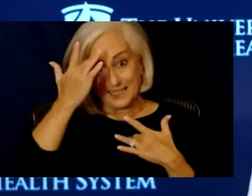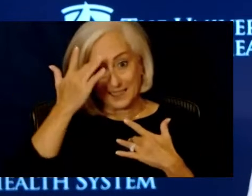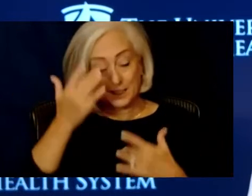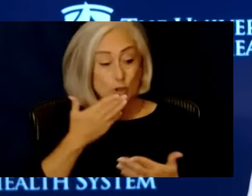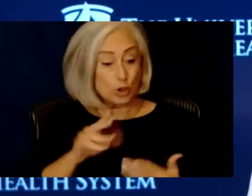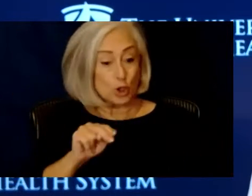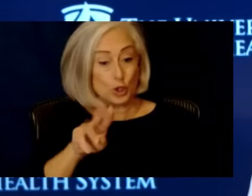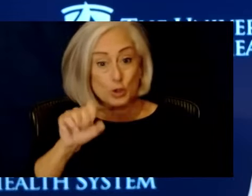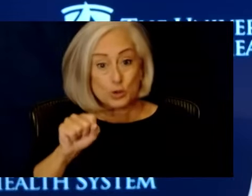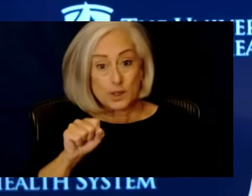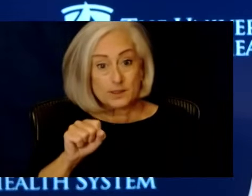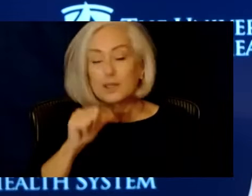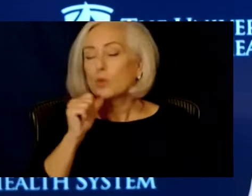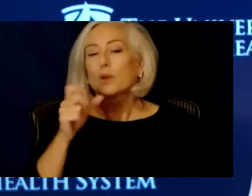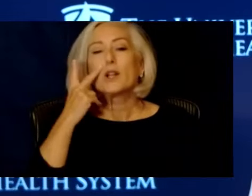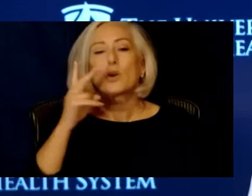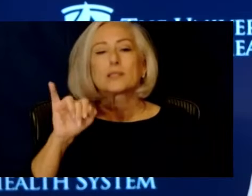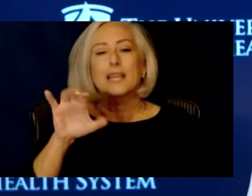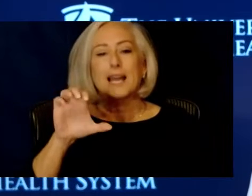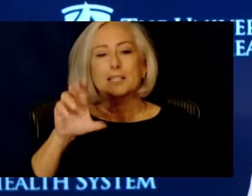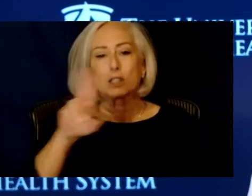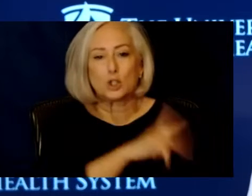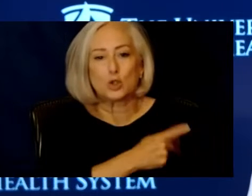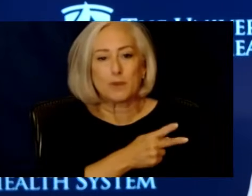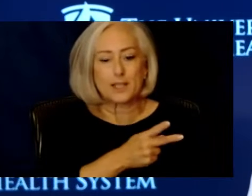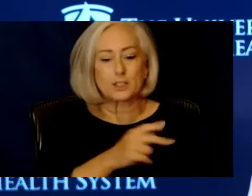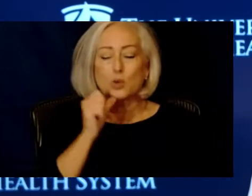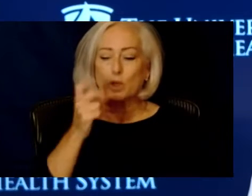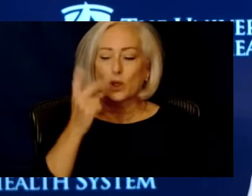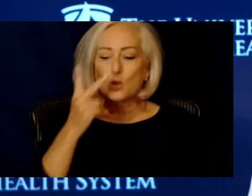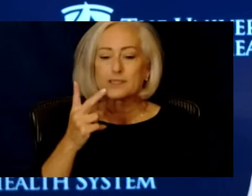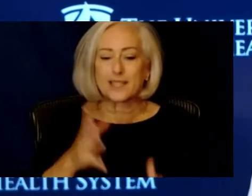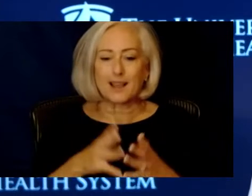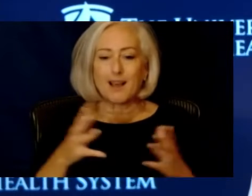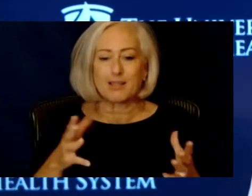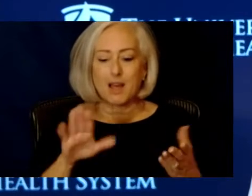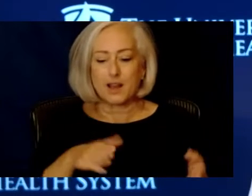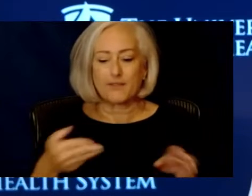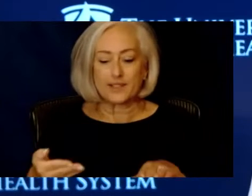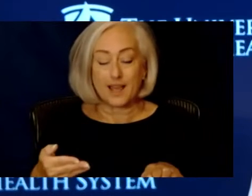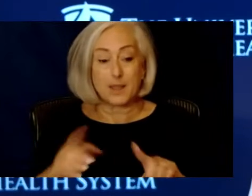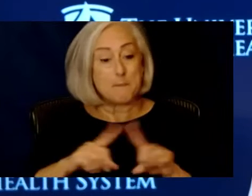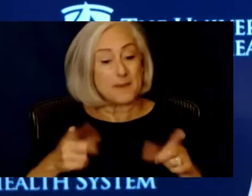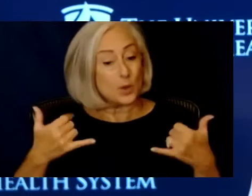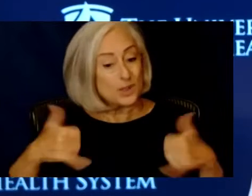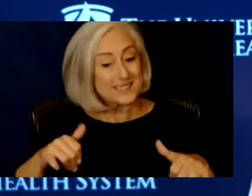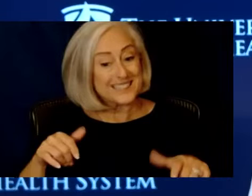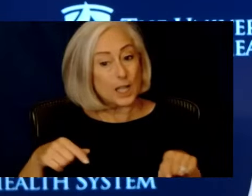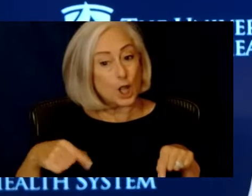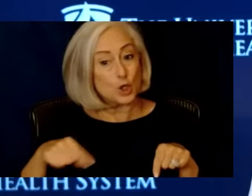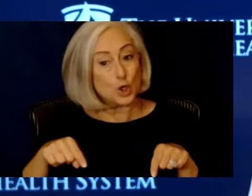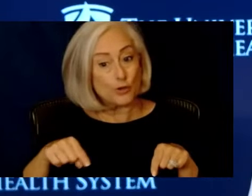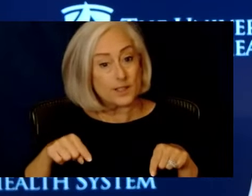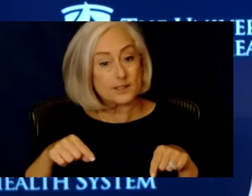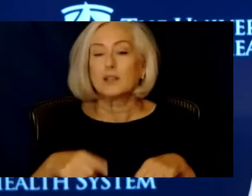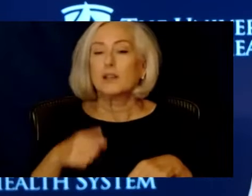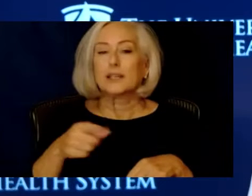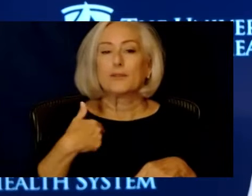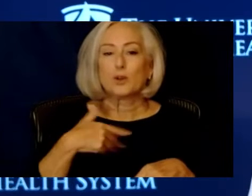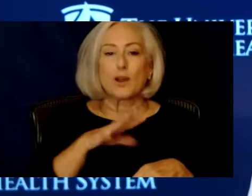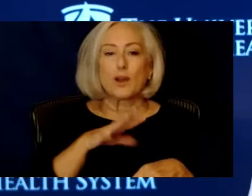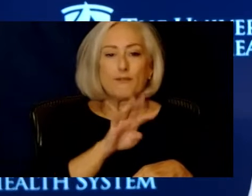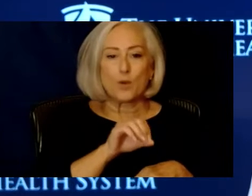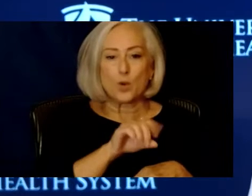as ICU patients and not nearly as many deaths. But it makes us nervous when we have 40 or 50 COVID patients back in the